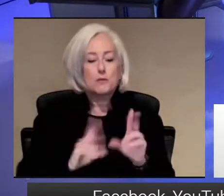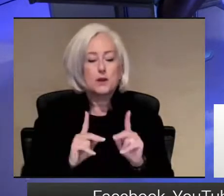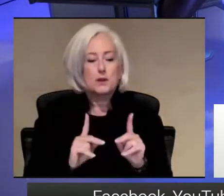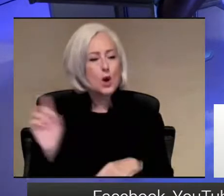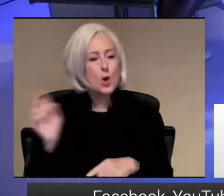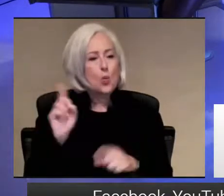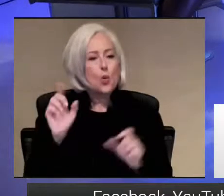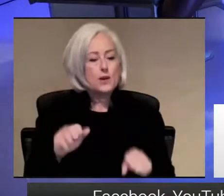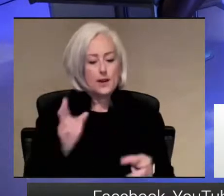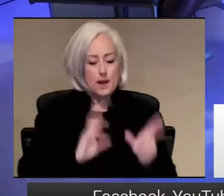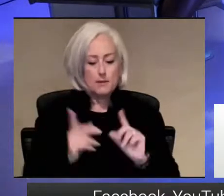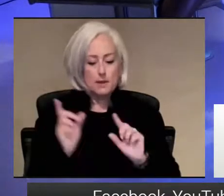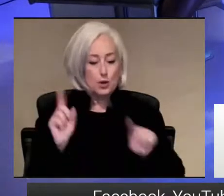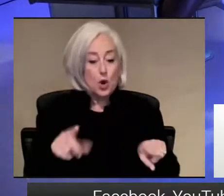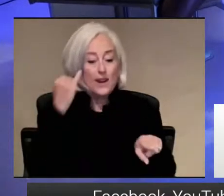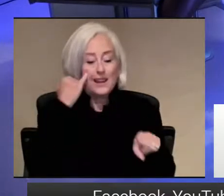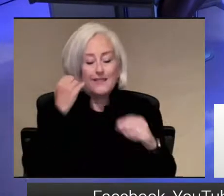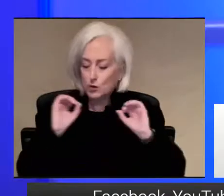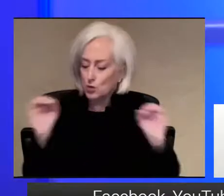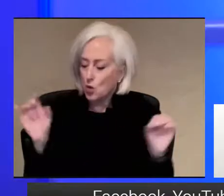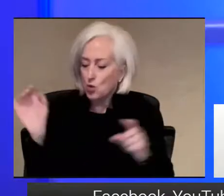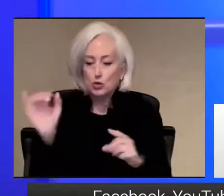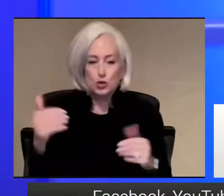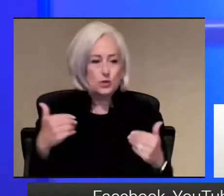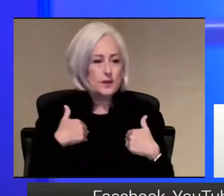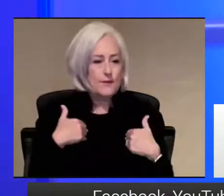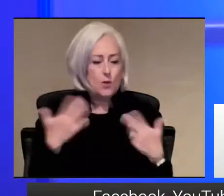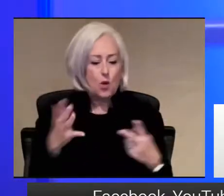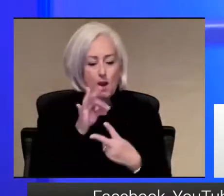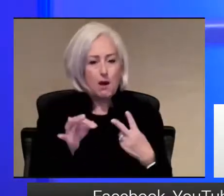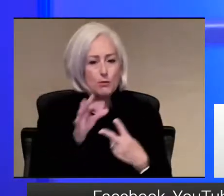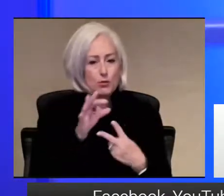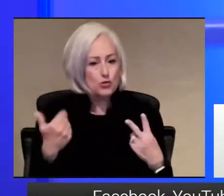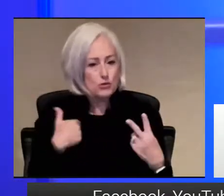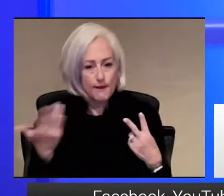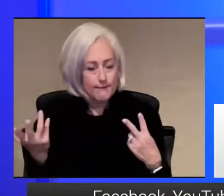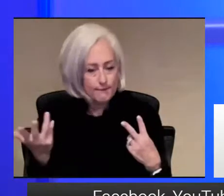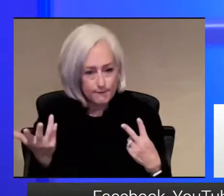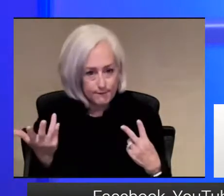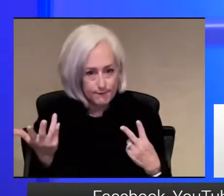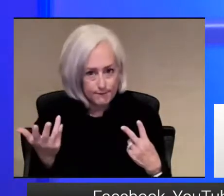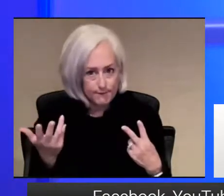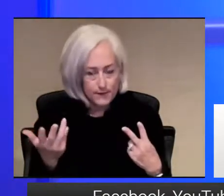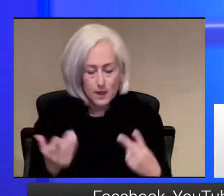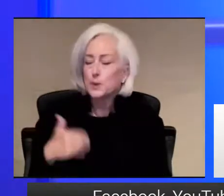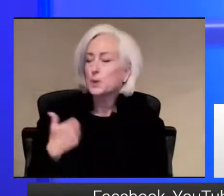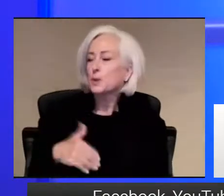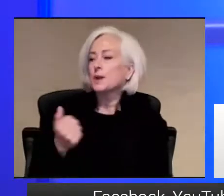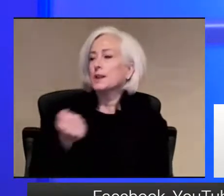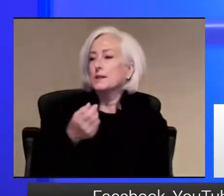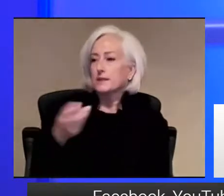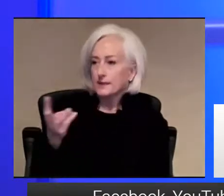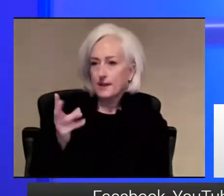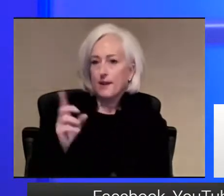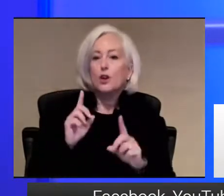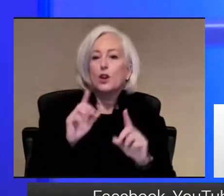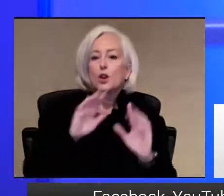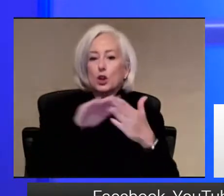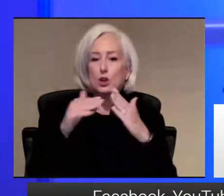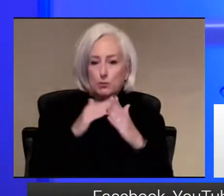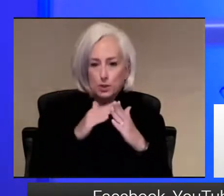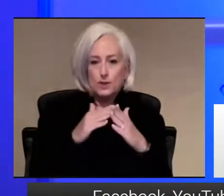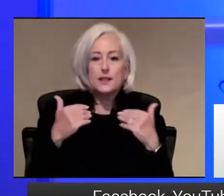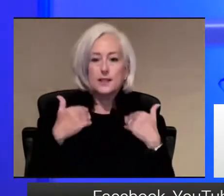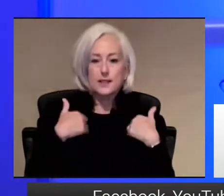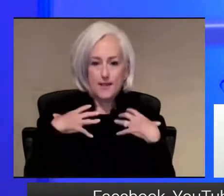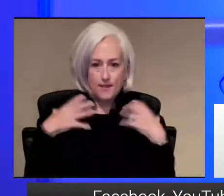have insurance? Well, what's the choice? Oh, there are, several communities as far as